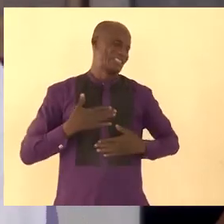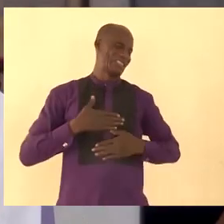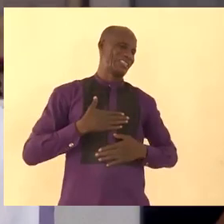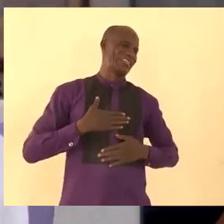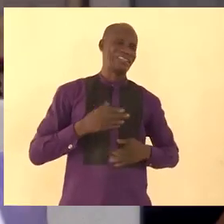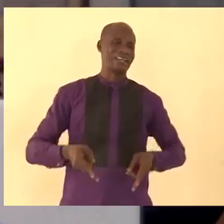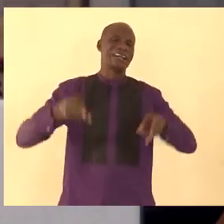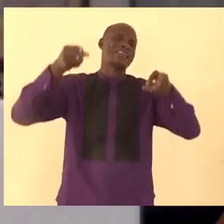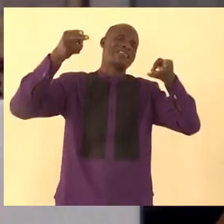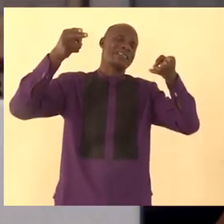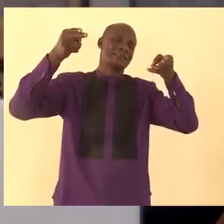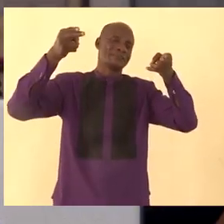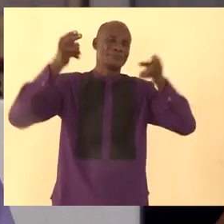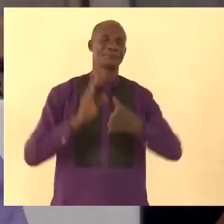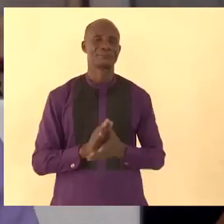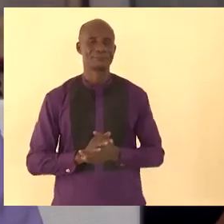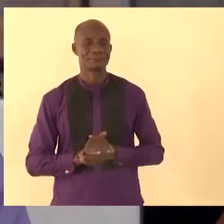feeling.